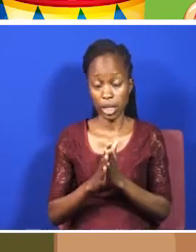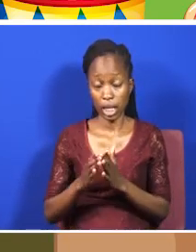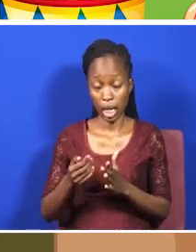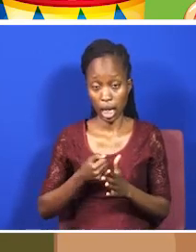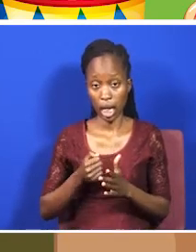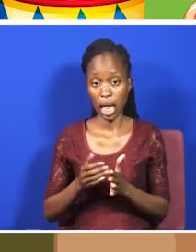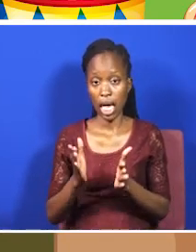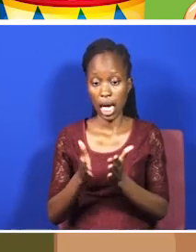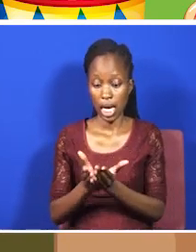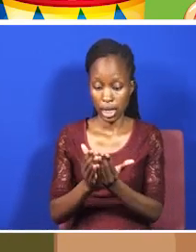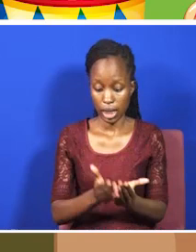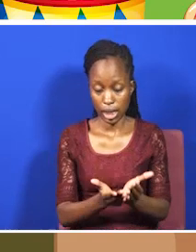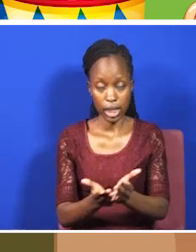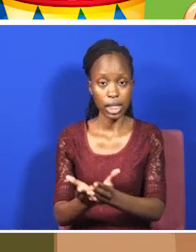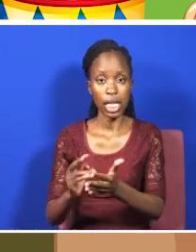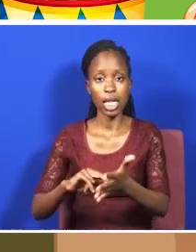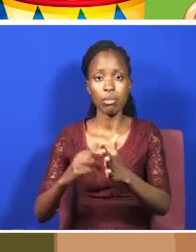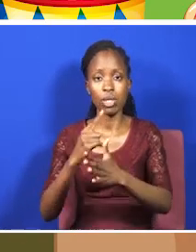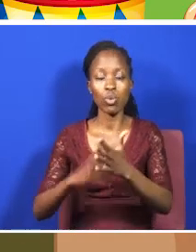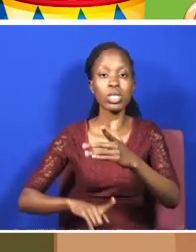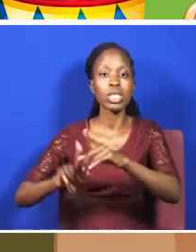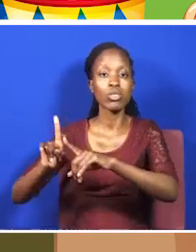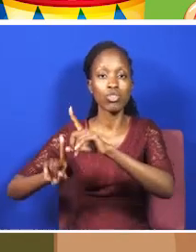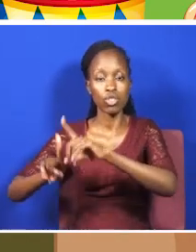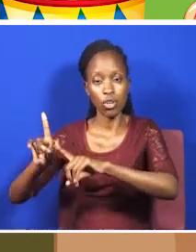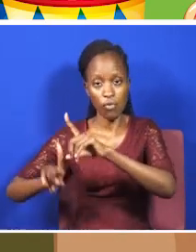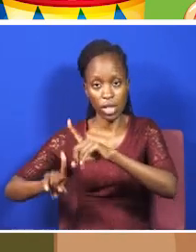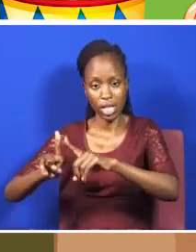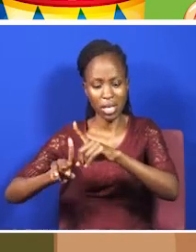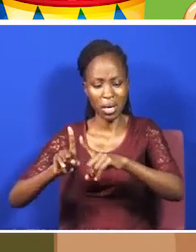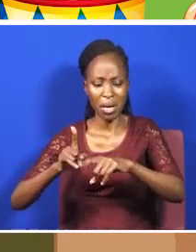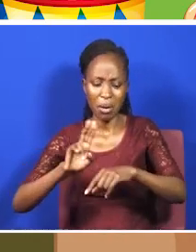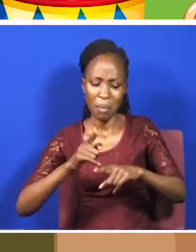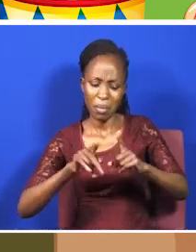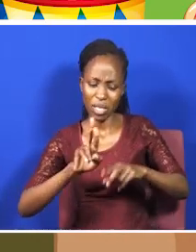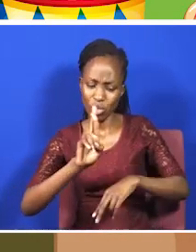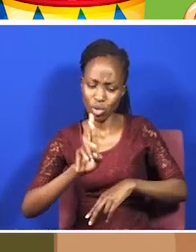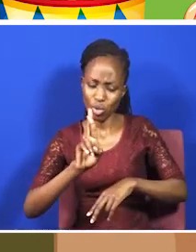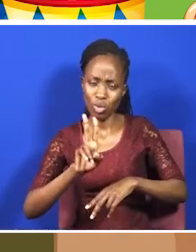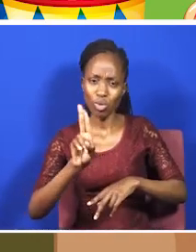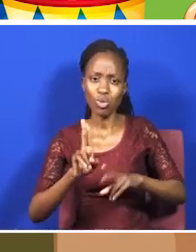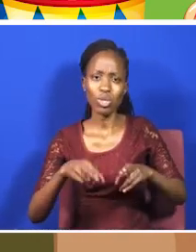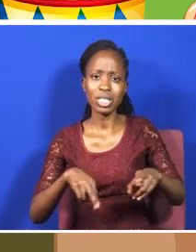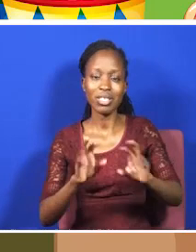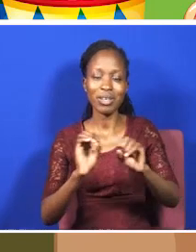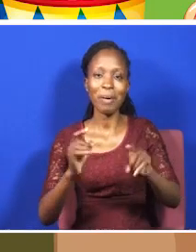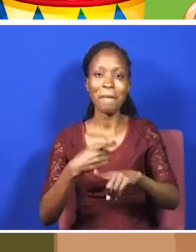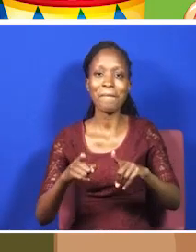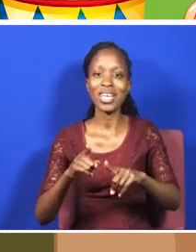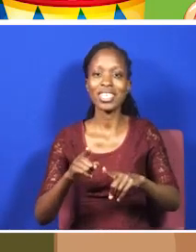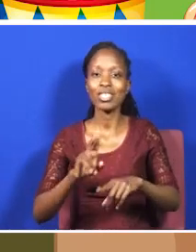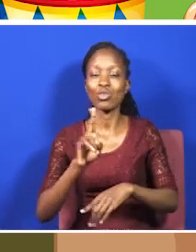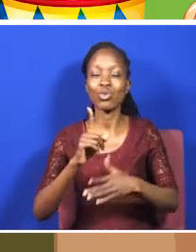presence. Now, boys and girls, sailing is taking a journey, but not on the